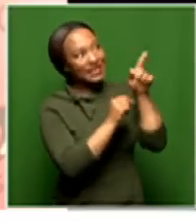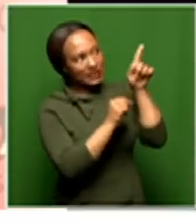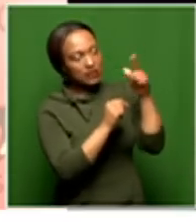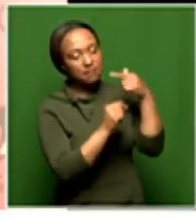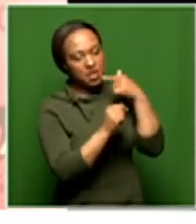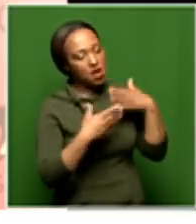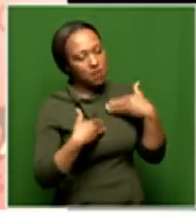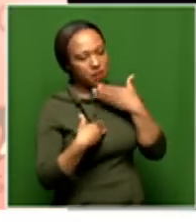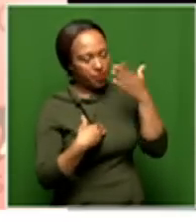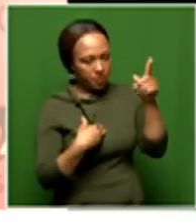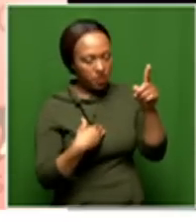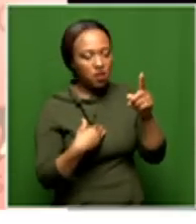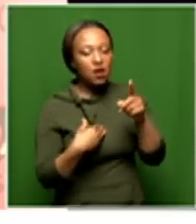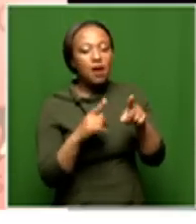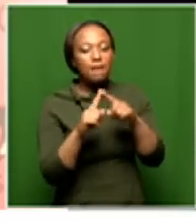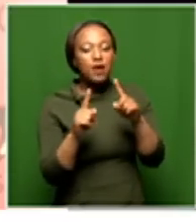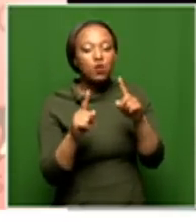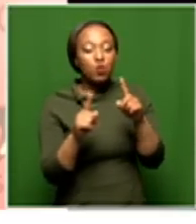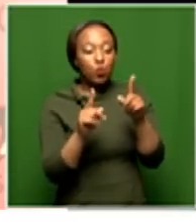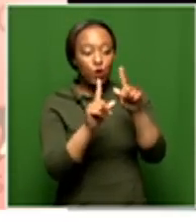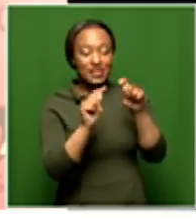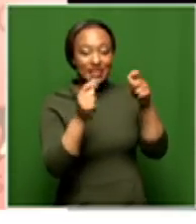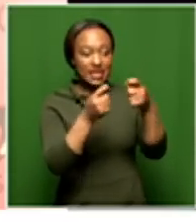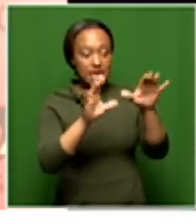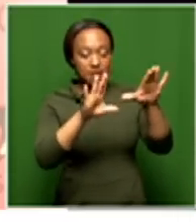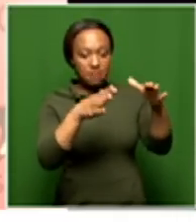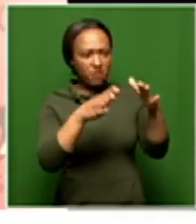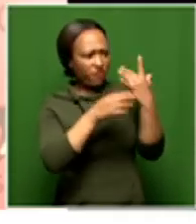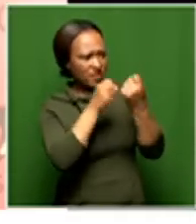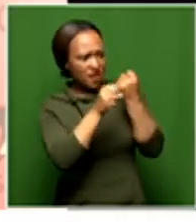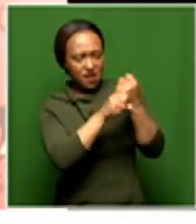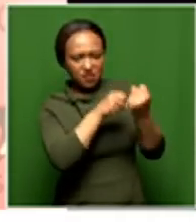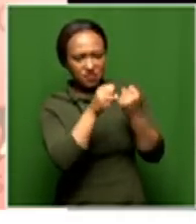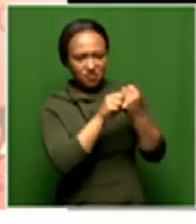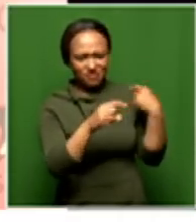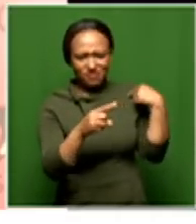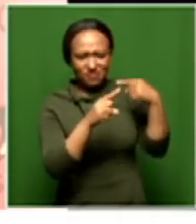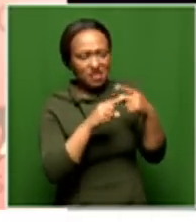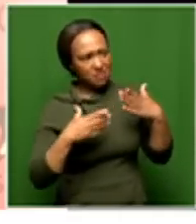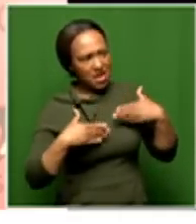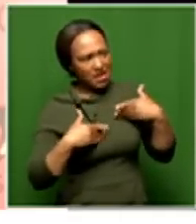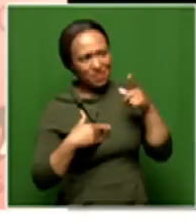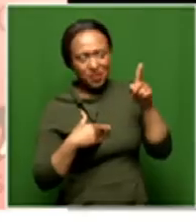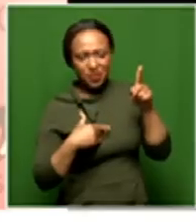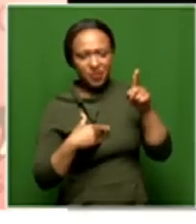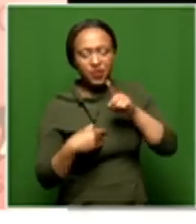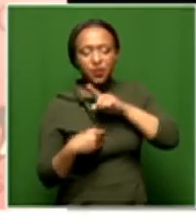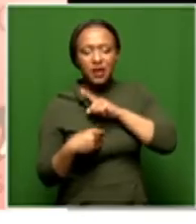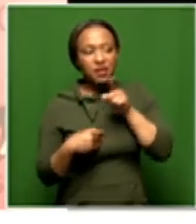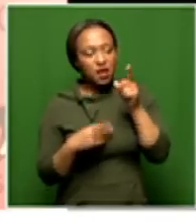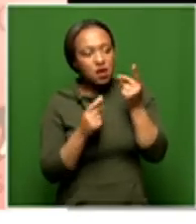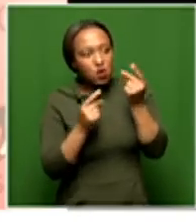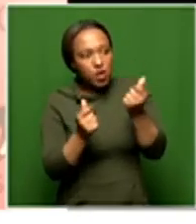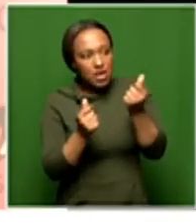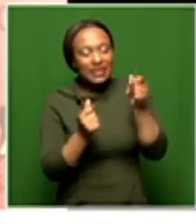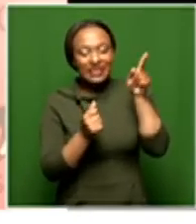think the big problem is the orientation of the team in that treasury over the years. That they are quick to